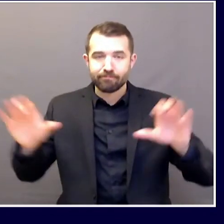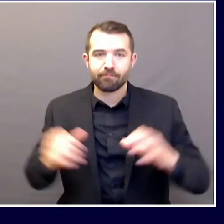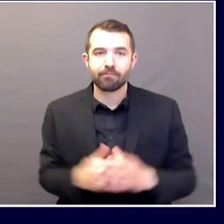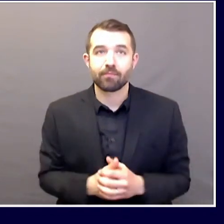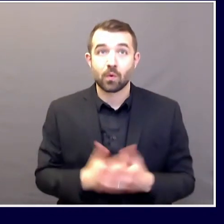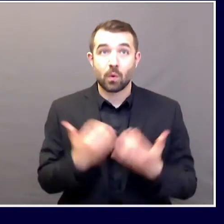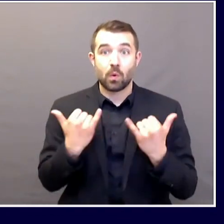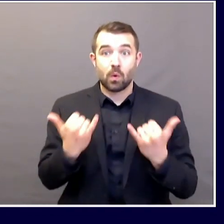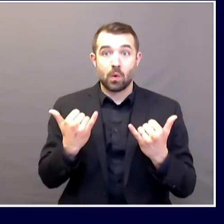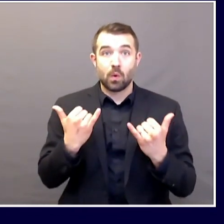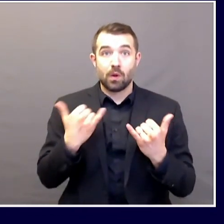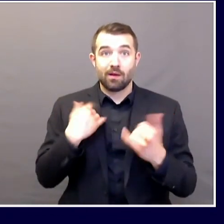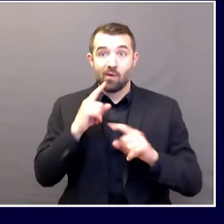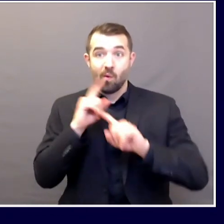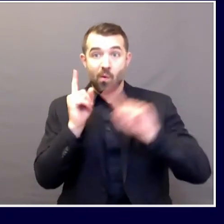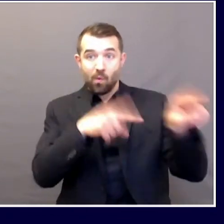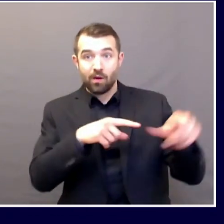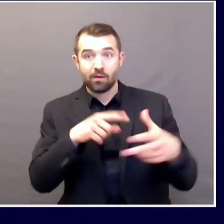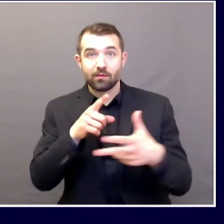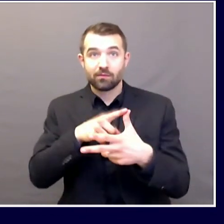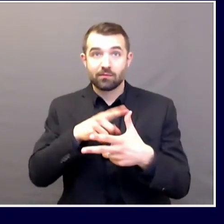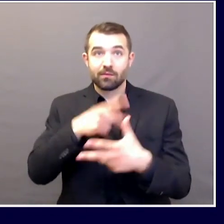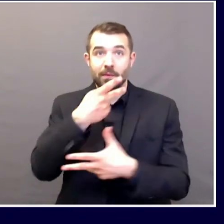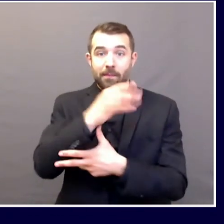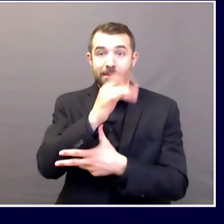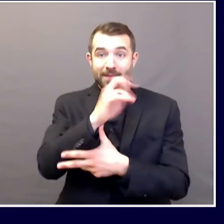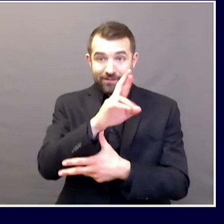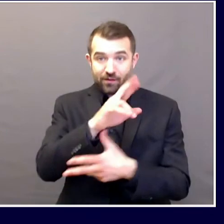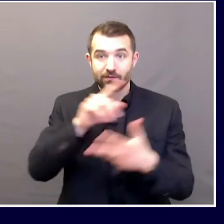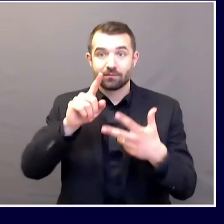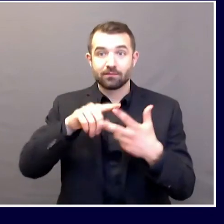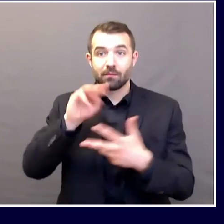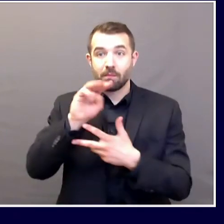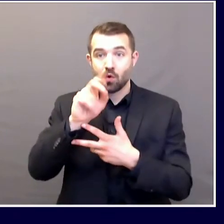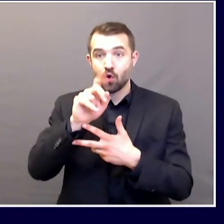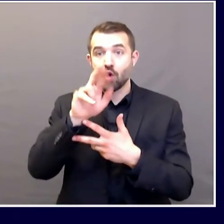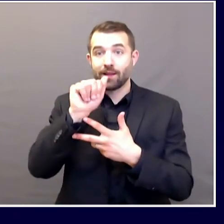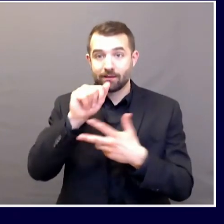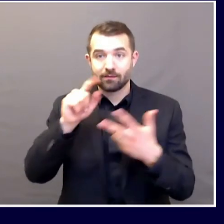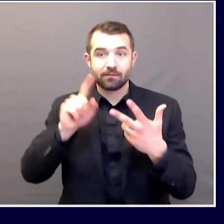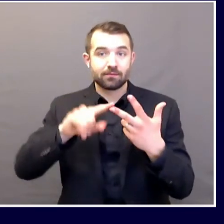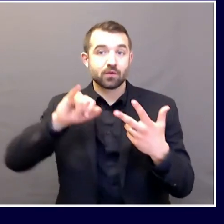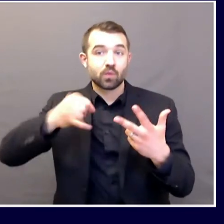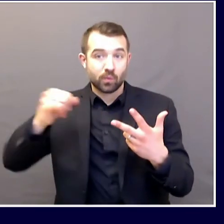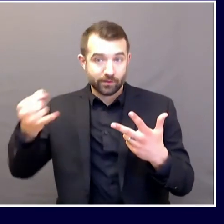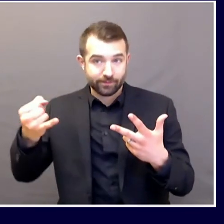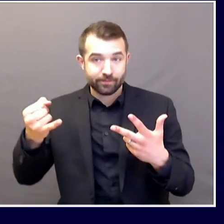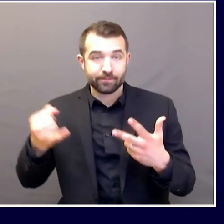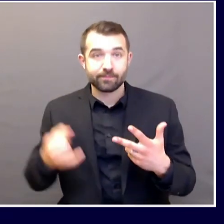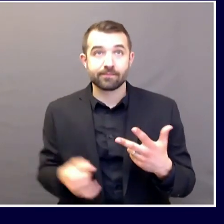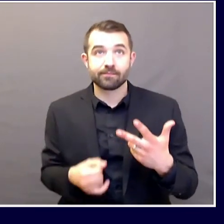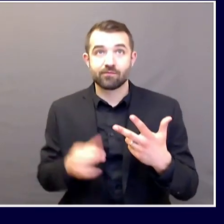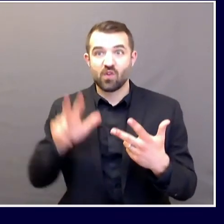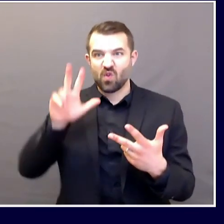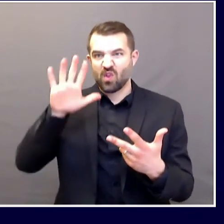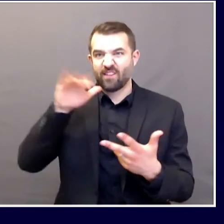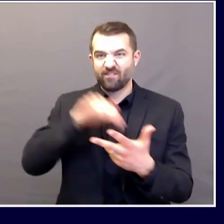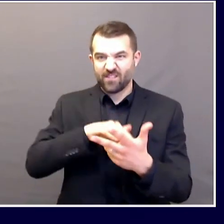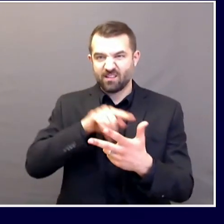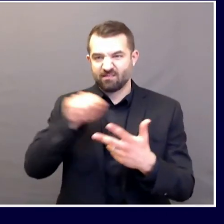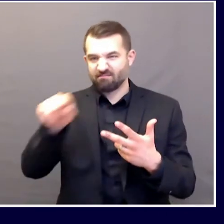Pfizer, Moderna, and Johnson & Johnson vaccine. I want to just take a note to discuss the breakdown of